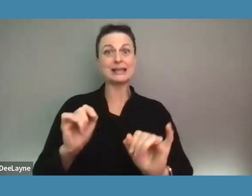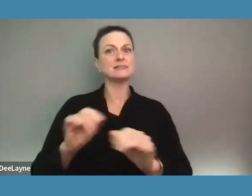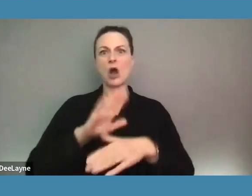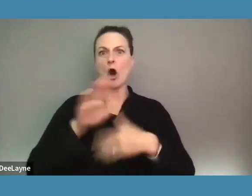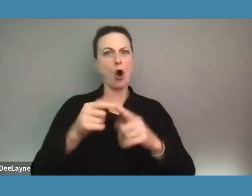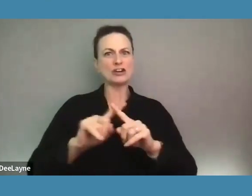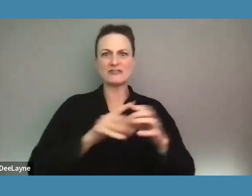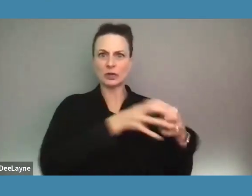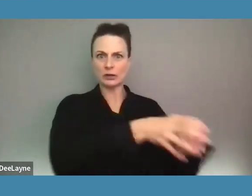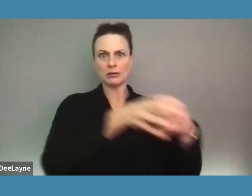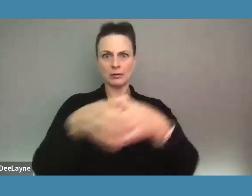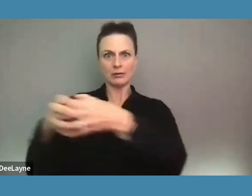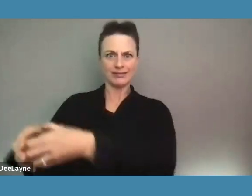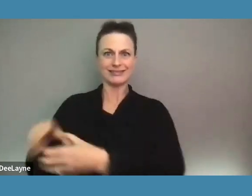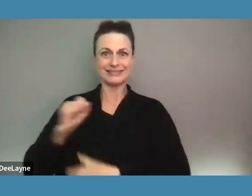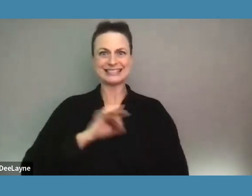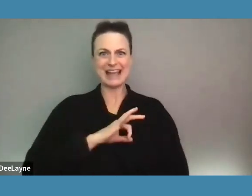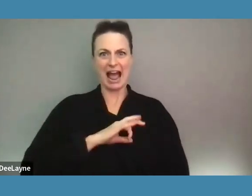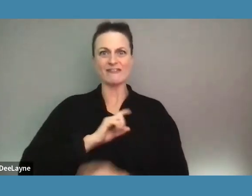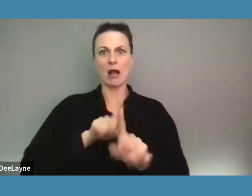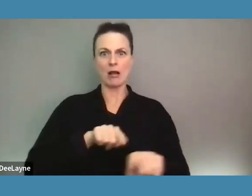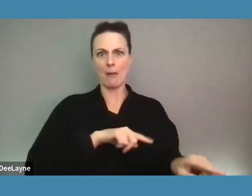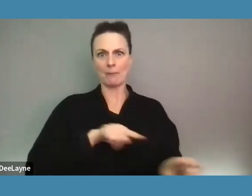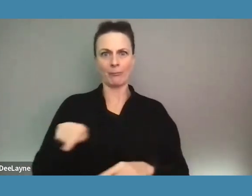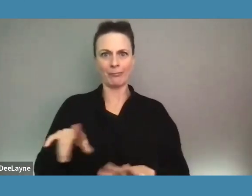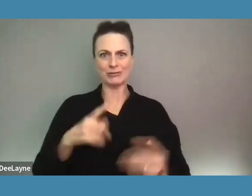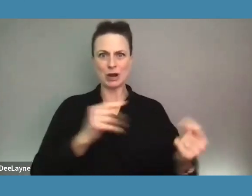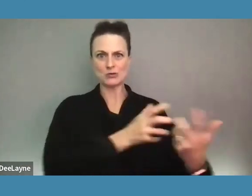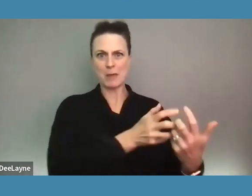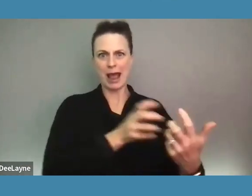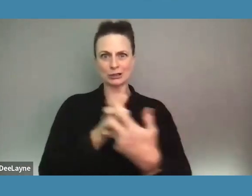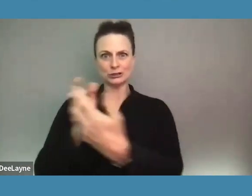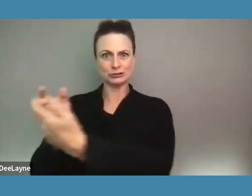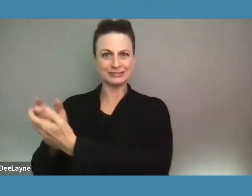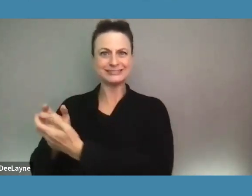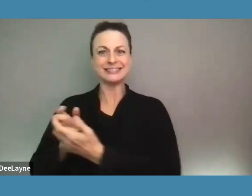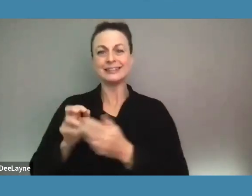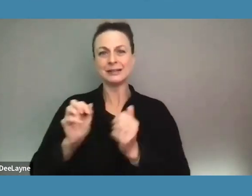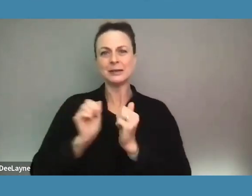and supervise the voting. So they try to match it up with